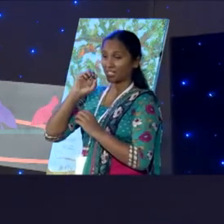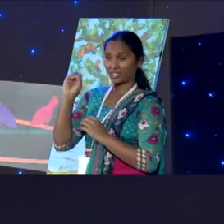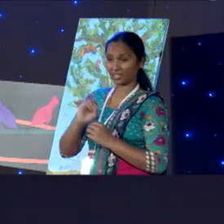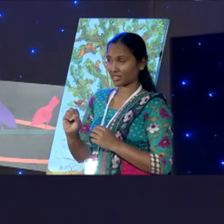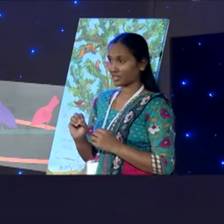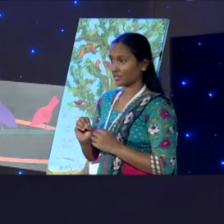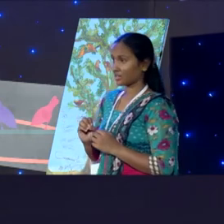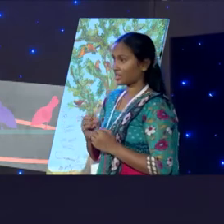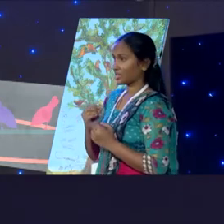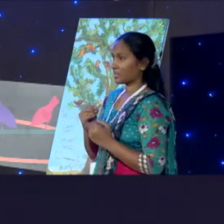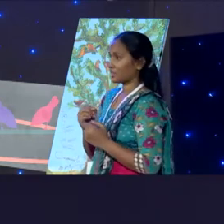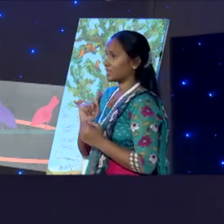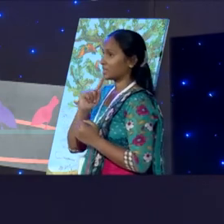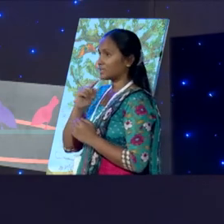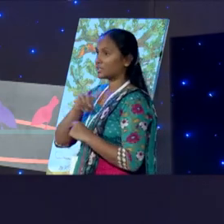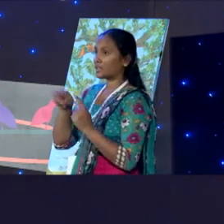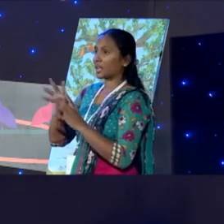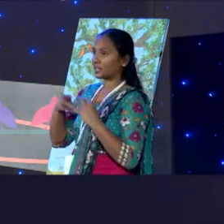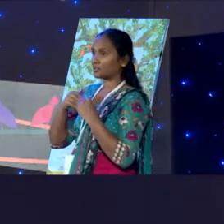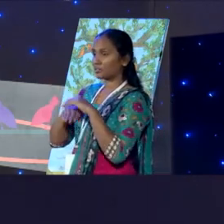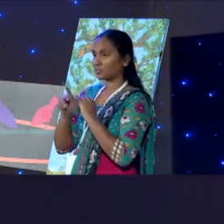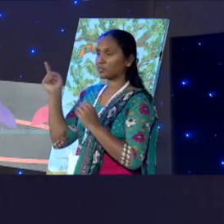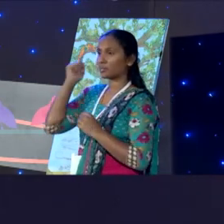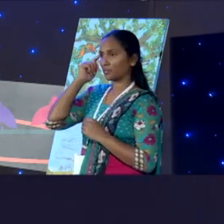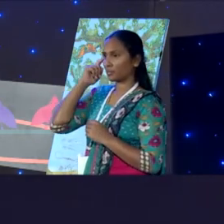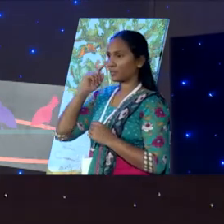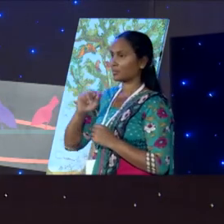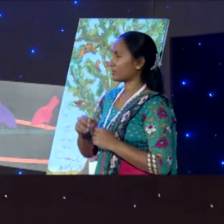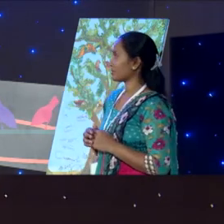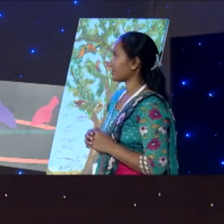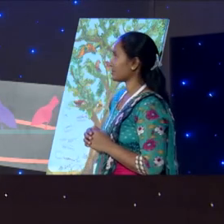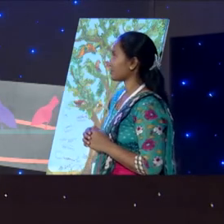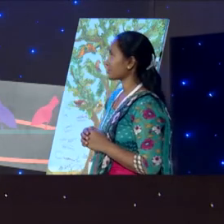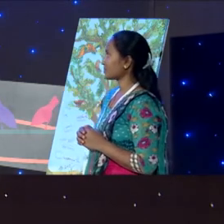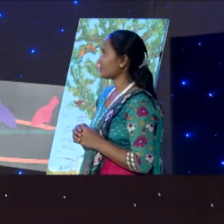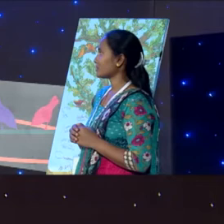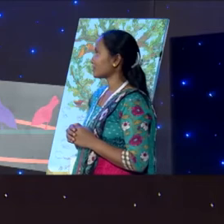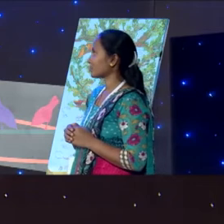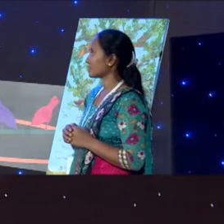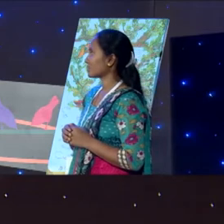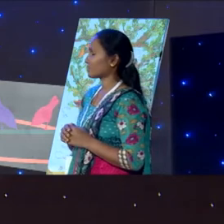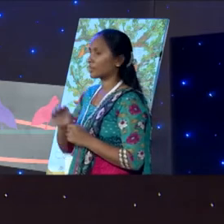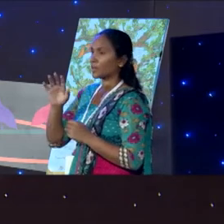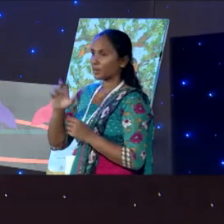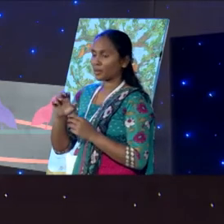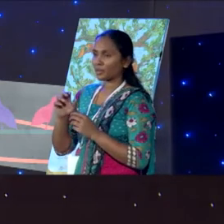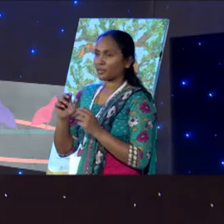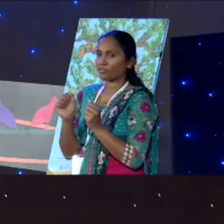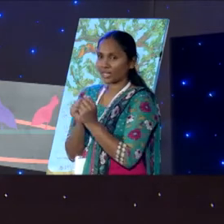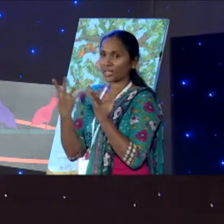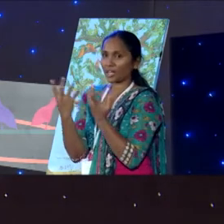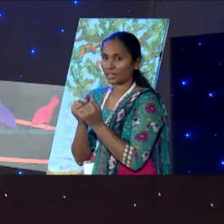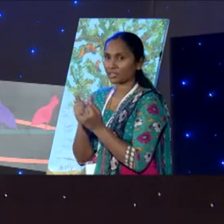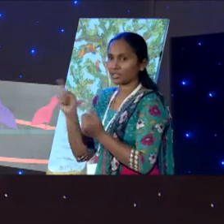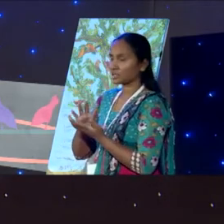that seed has never been incepted in my mind, right? So let's also stop blaming the youth or not doing anything. By accident and by luck,